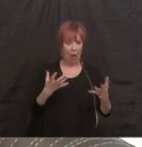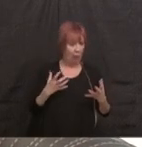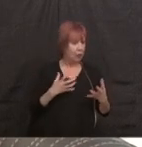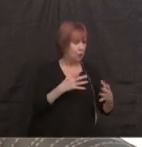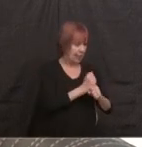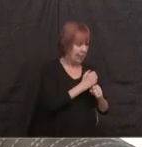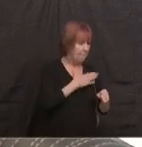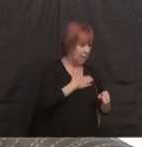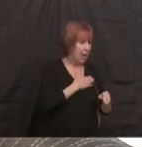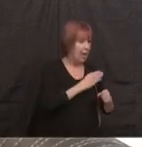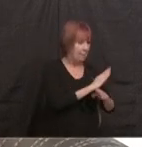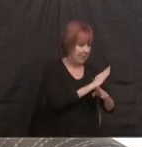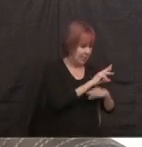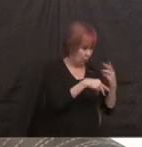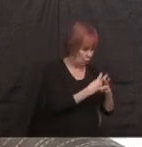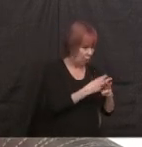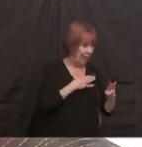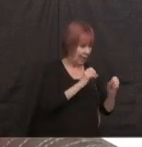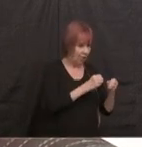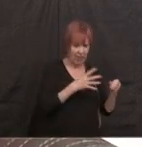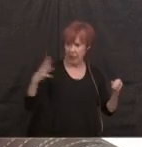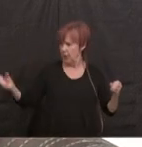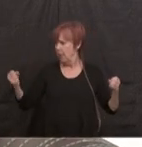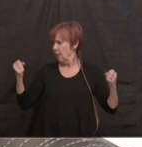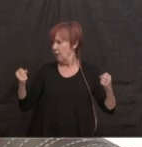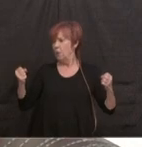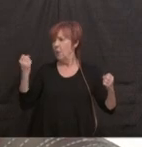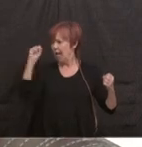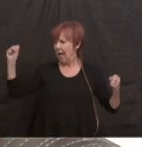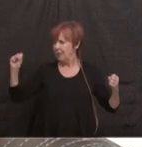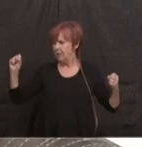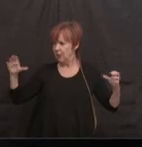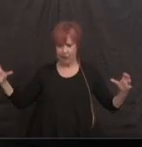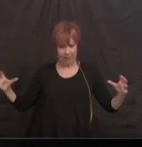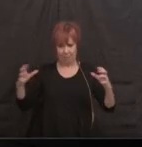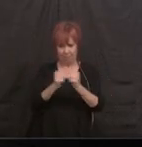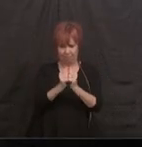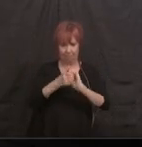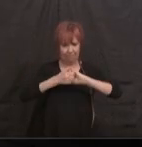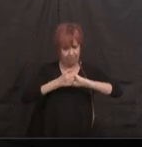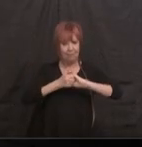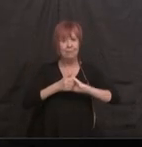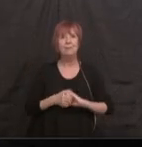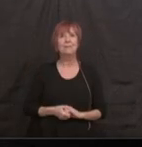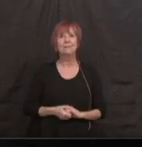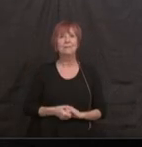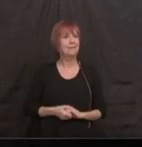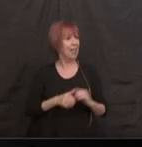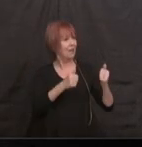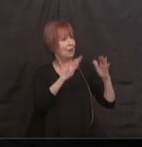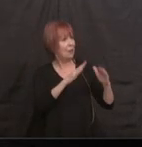we have at our company alongside some of the activism I used to do back in the day. Wonderful. How about you,